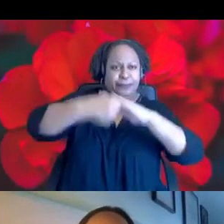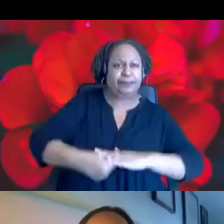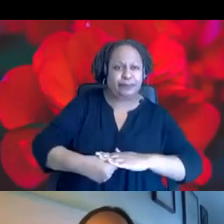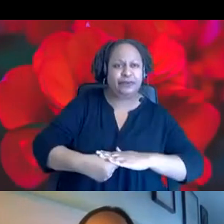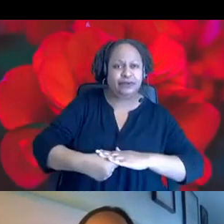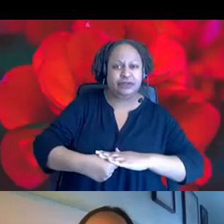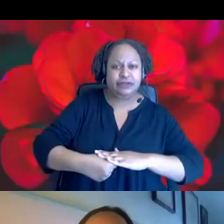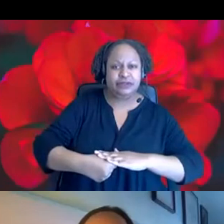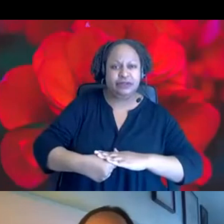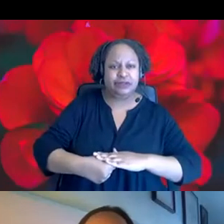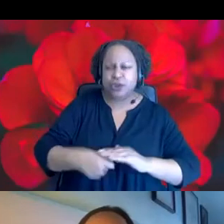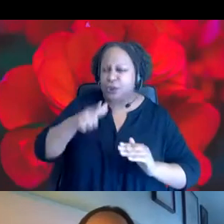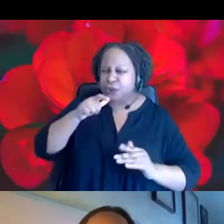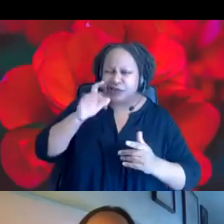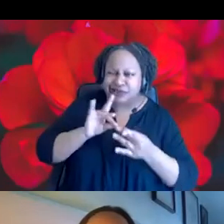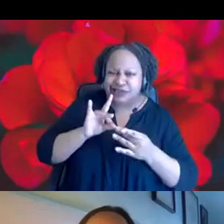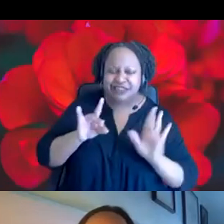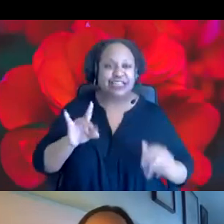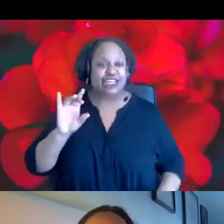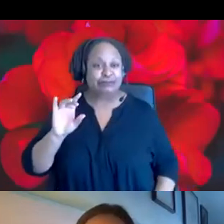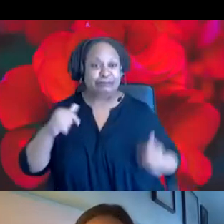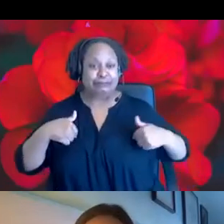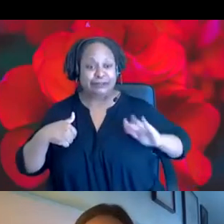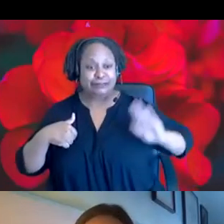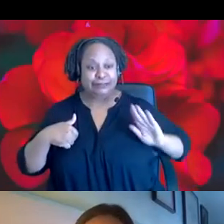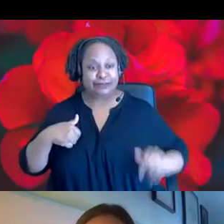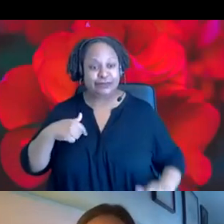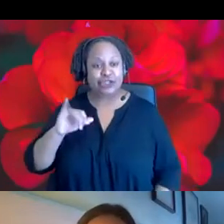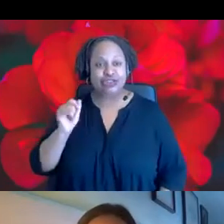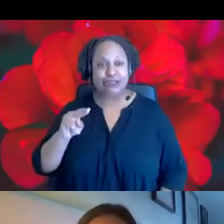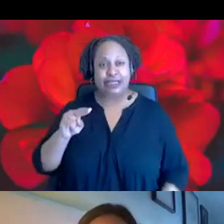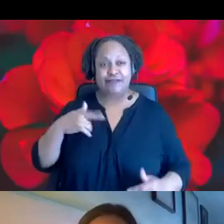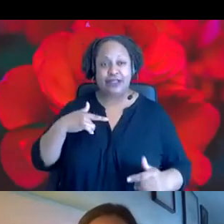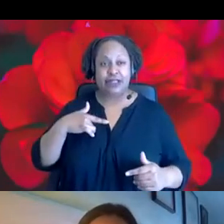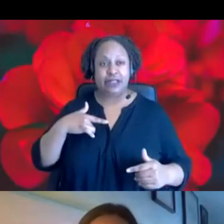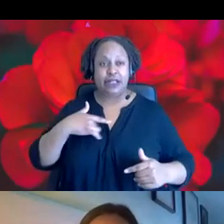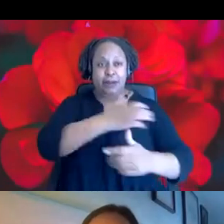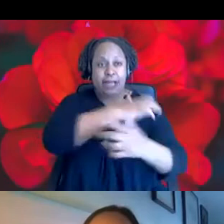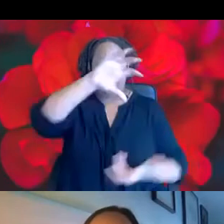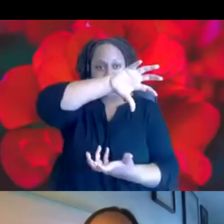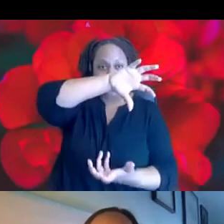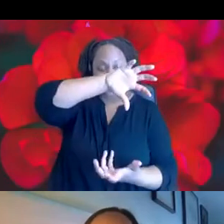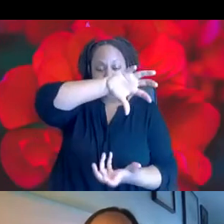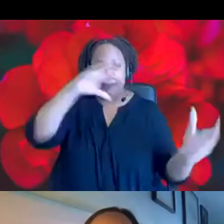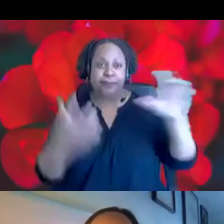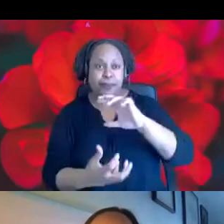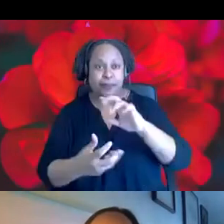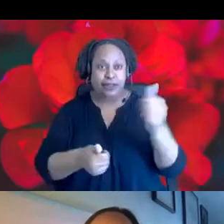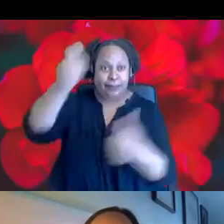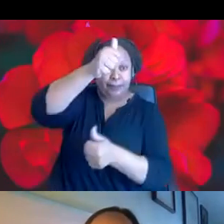Me. I hesitate to say that the power dynamic is shifting, but the digital space allows for